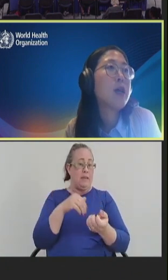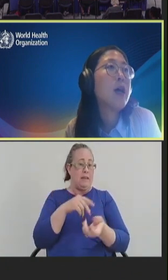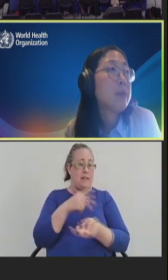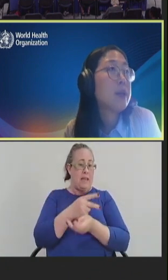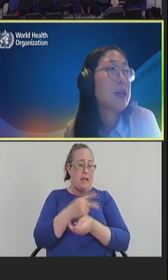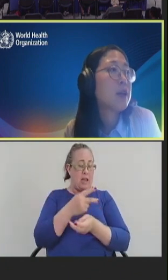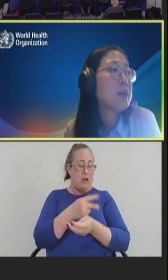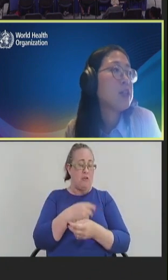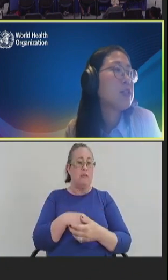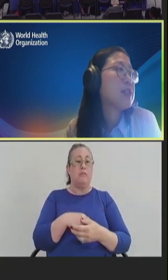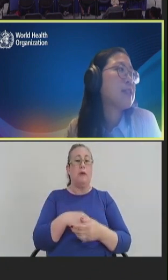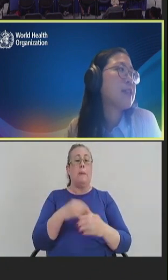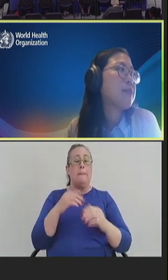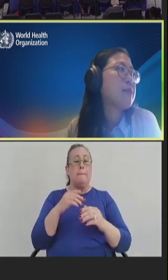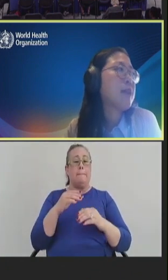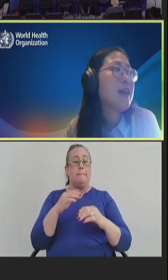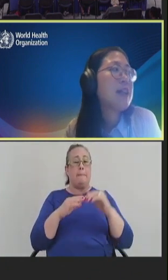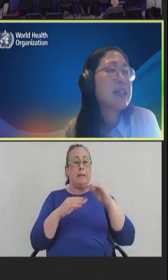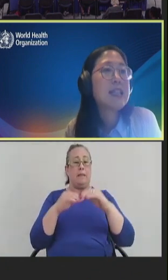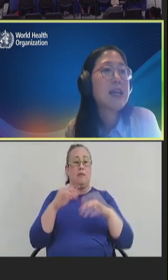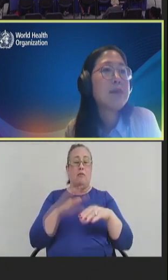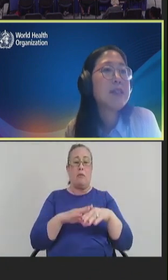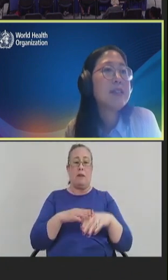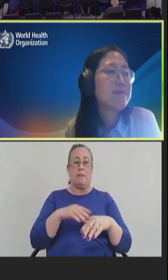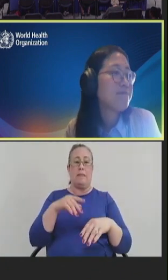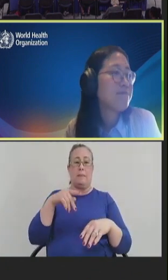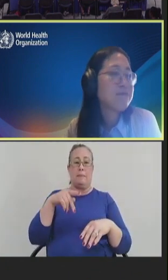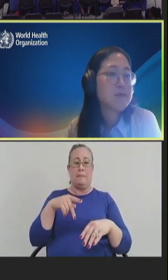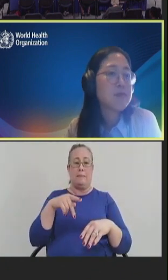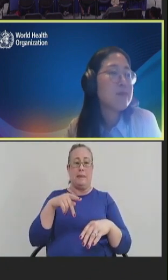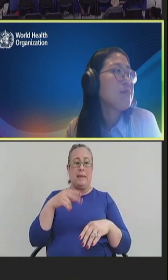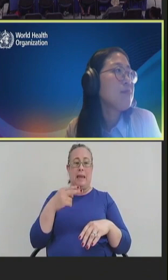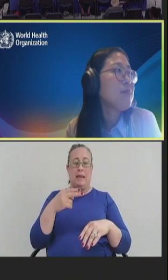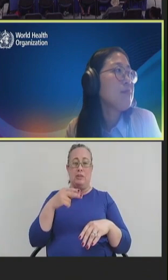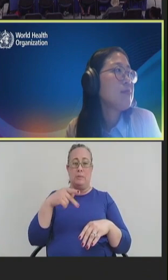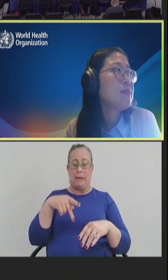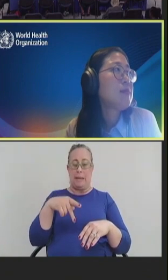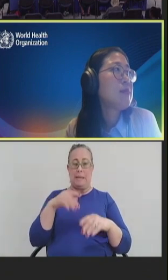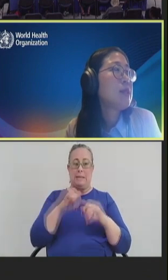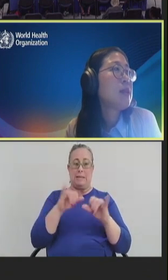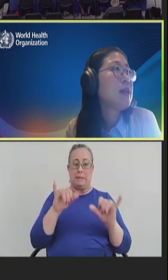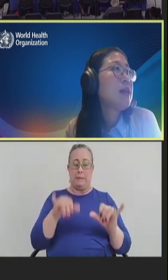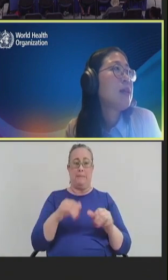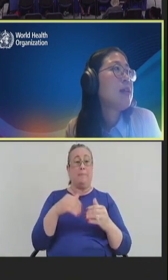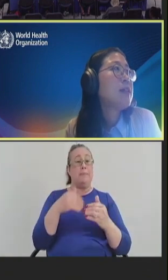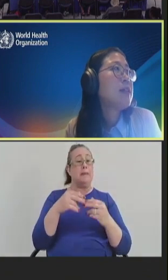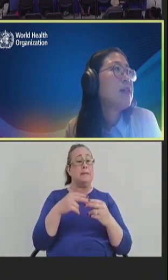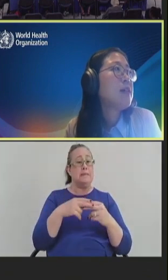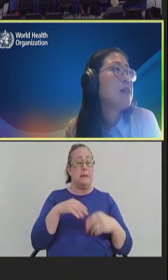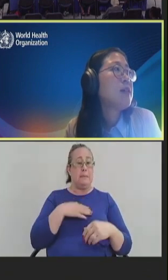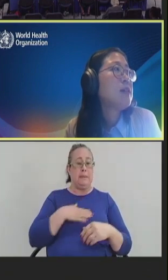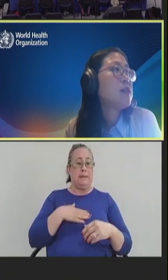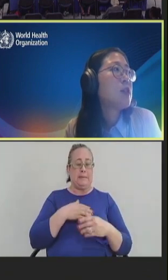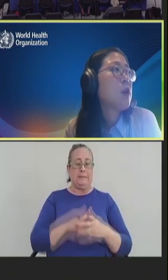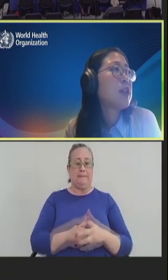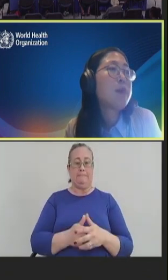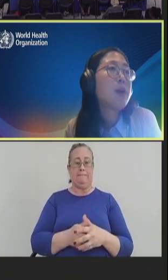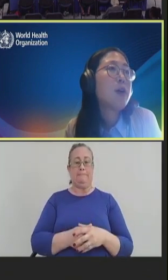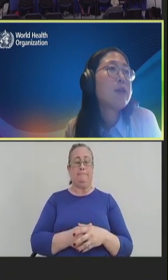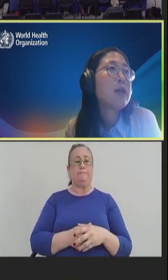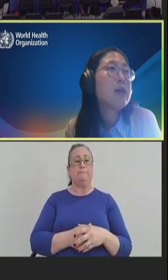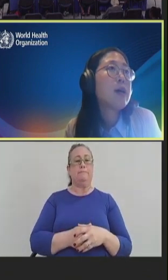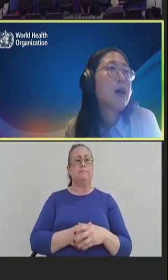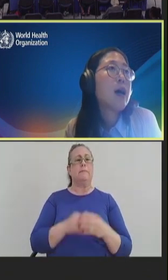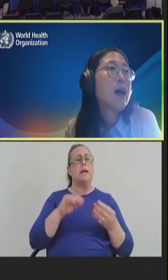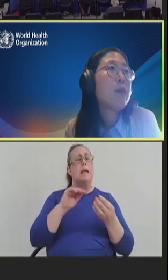approach, building on the PhD system. Next slide, please. So the number